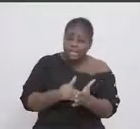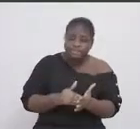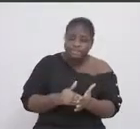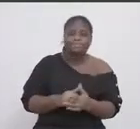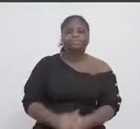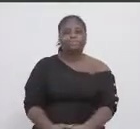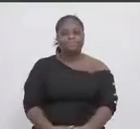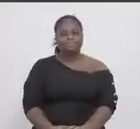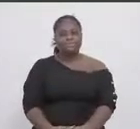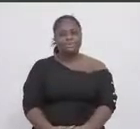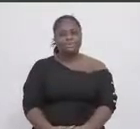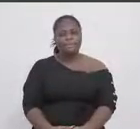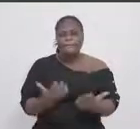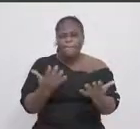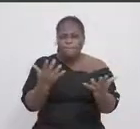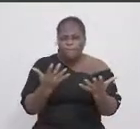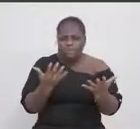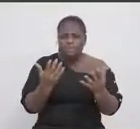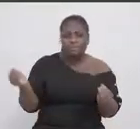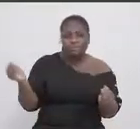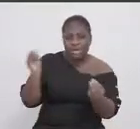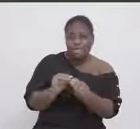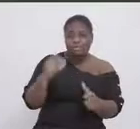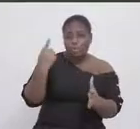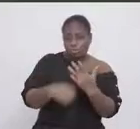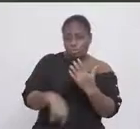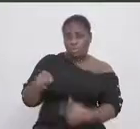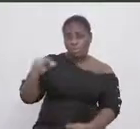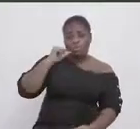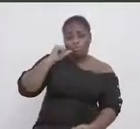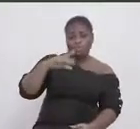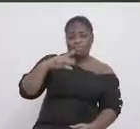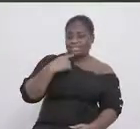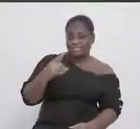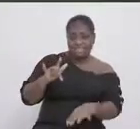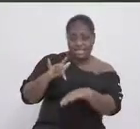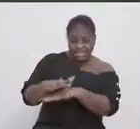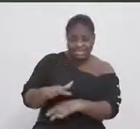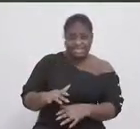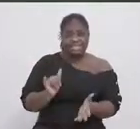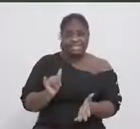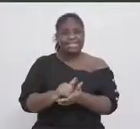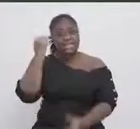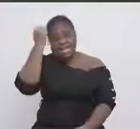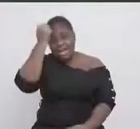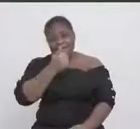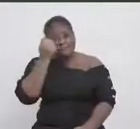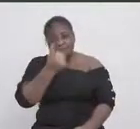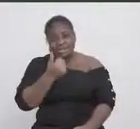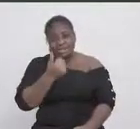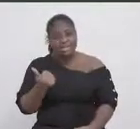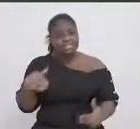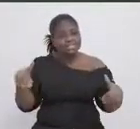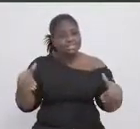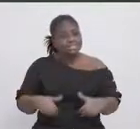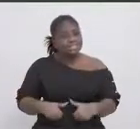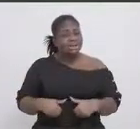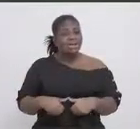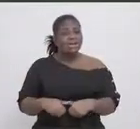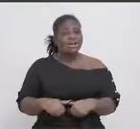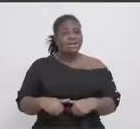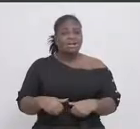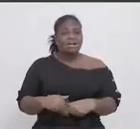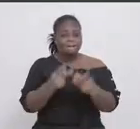I wanted to add to what Florence was saying earlier, that Africa is a young continent.